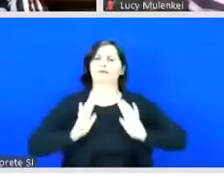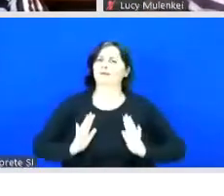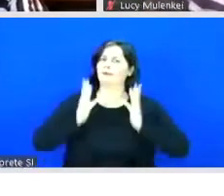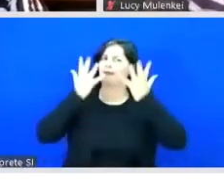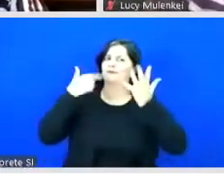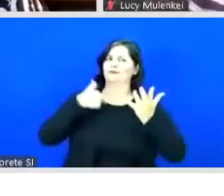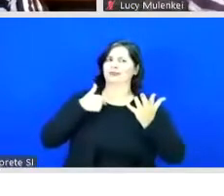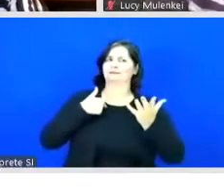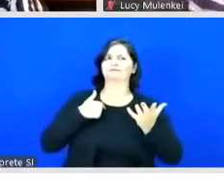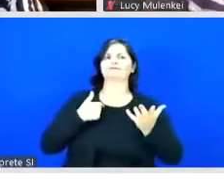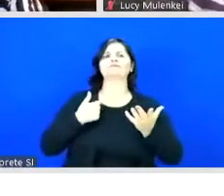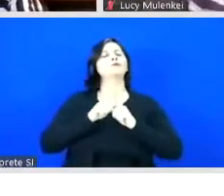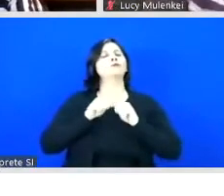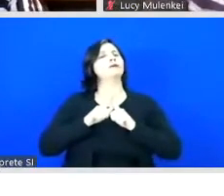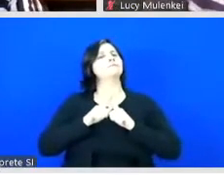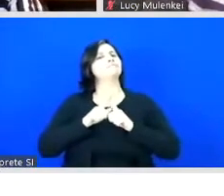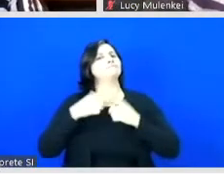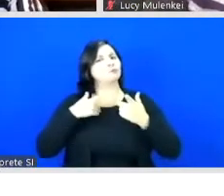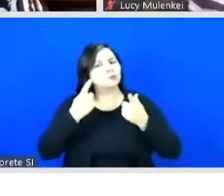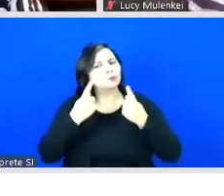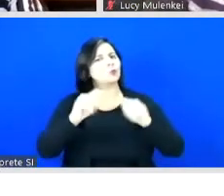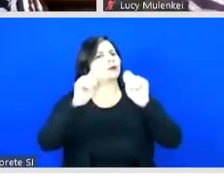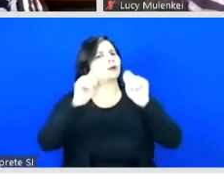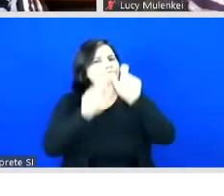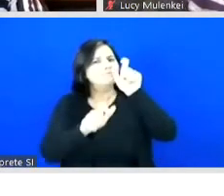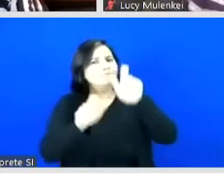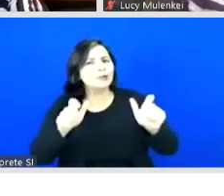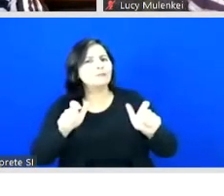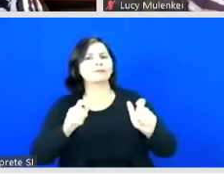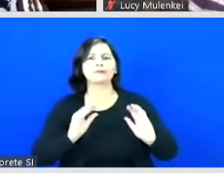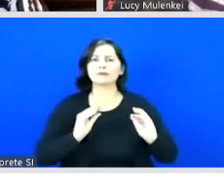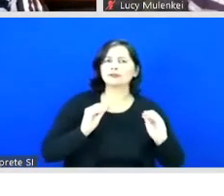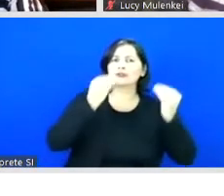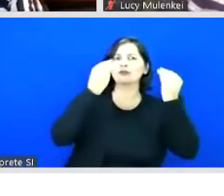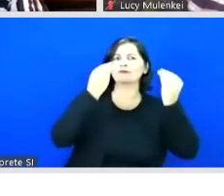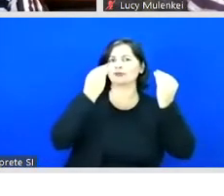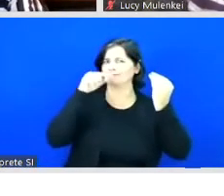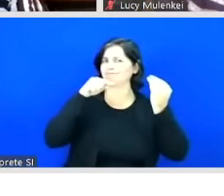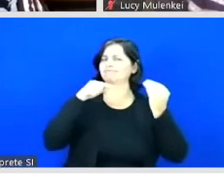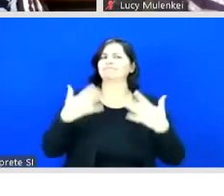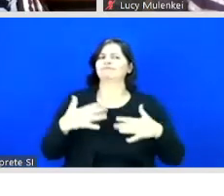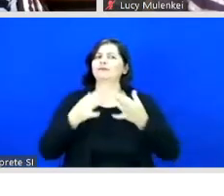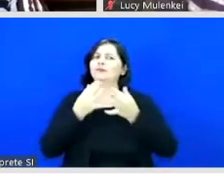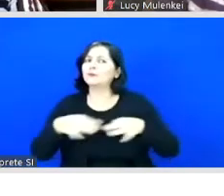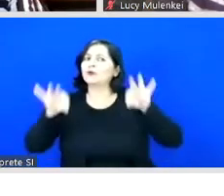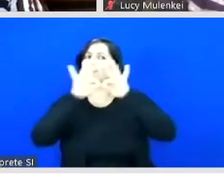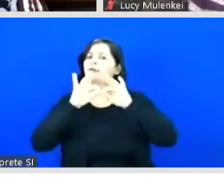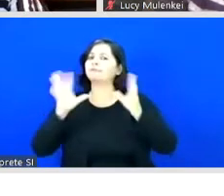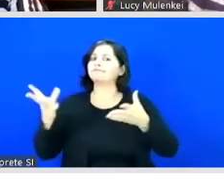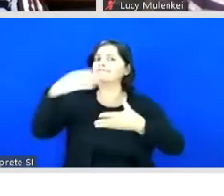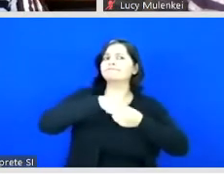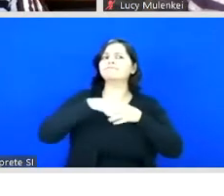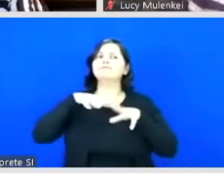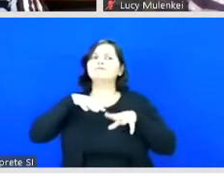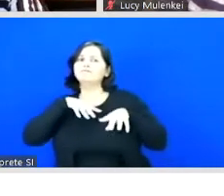important, as they not only engage in activism and awareness, raising on behalf of women and vulnerable groups, they